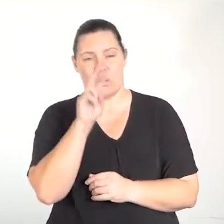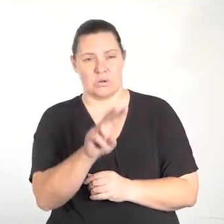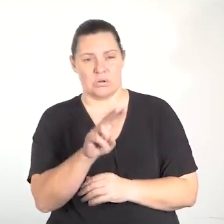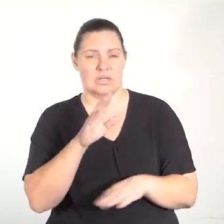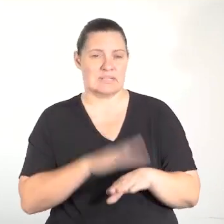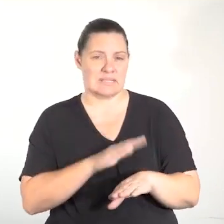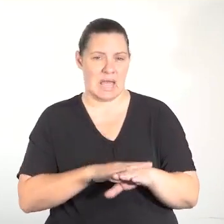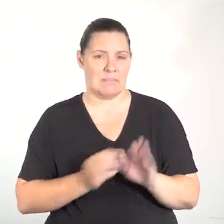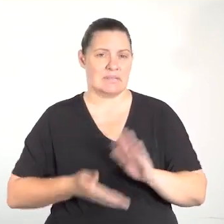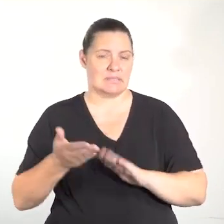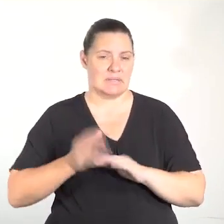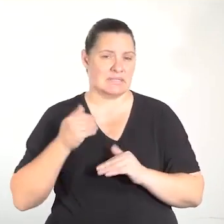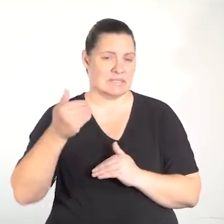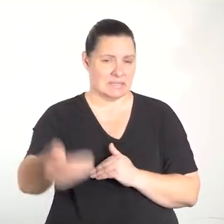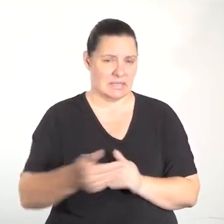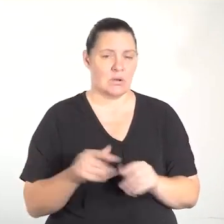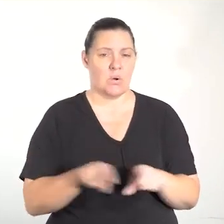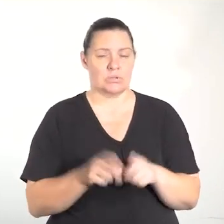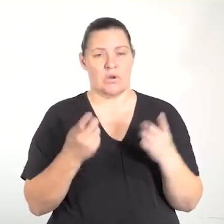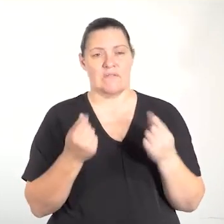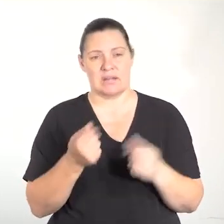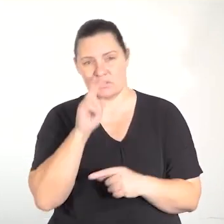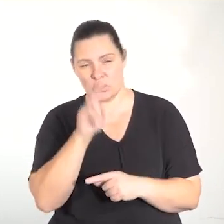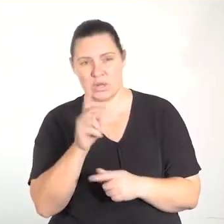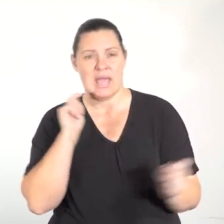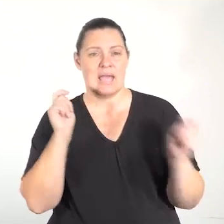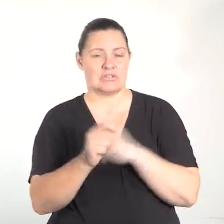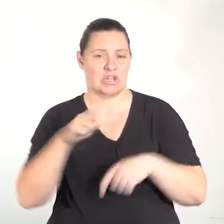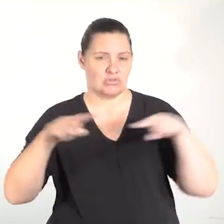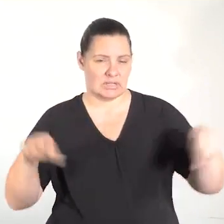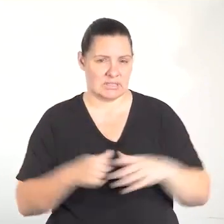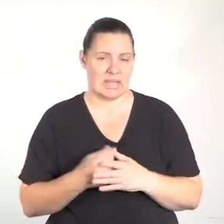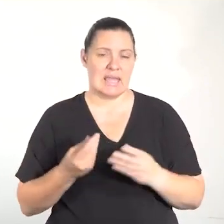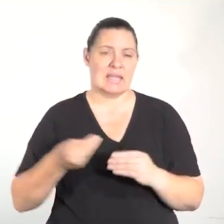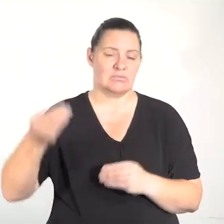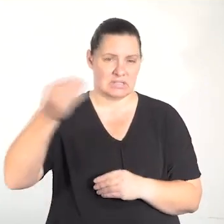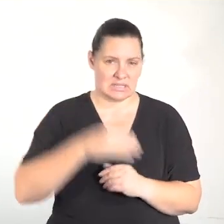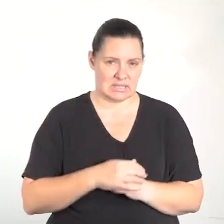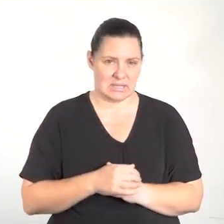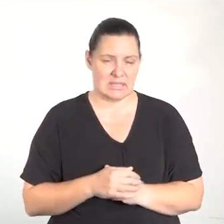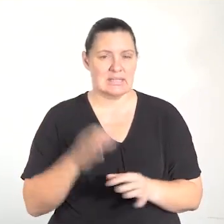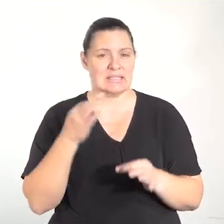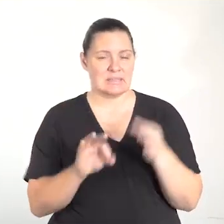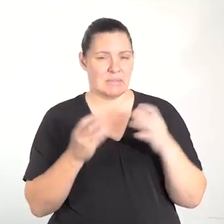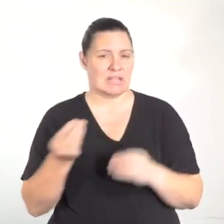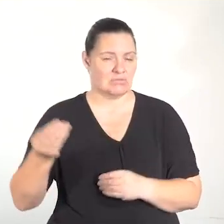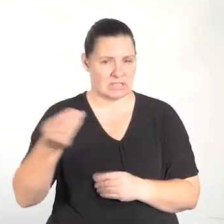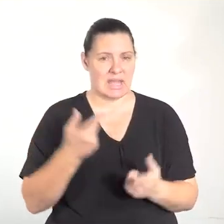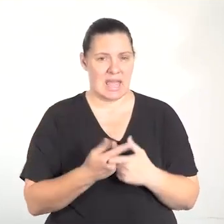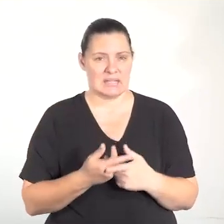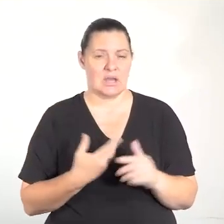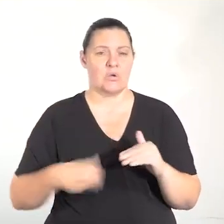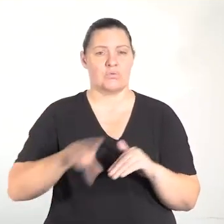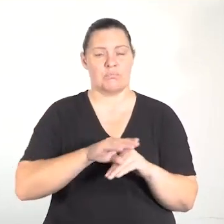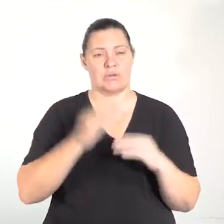proportion. Remember, we looked at time, speed, and distance. We also looked at finance, where we looked at exchange rate, interest, which is the